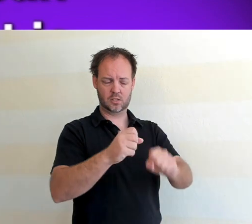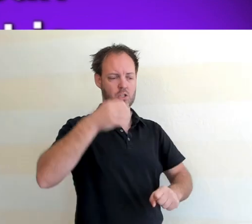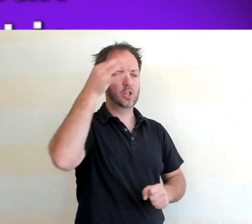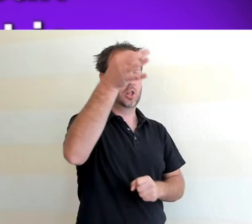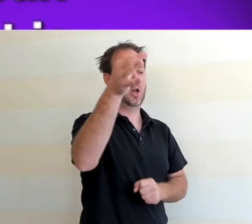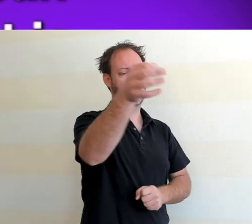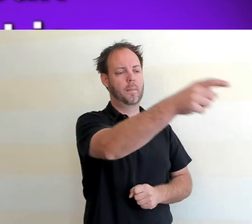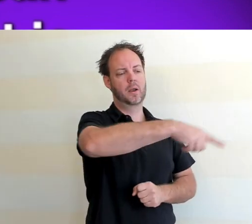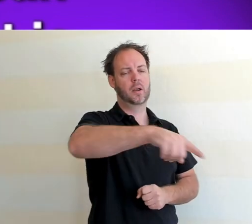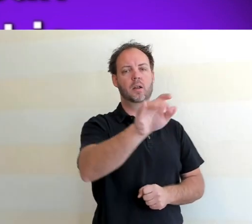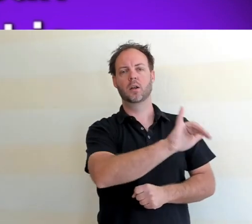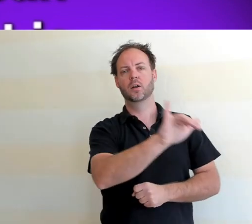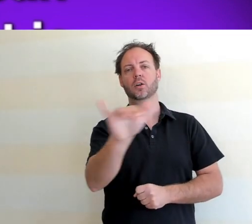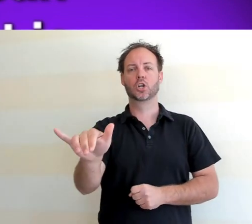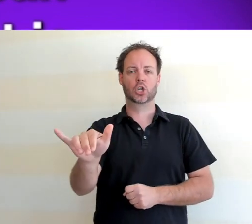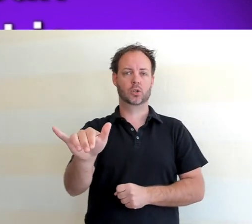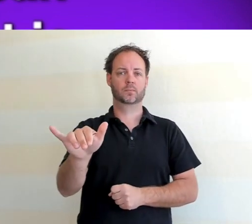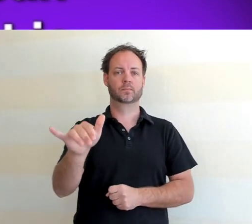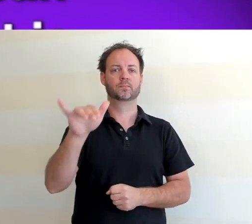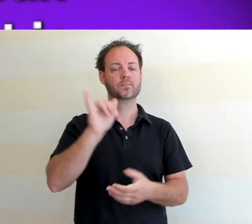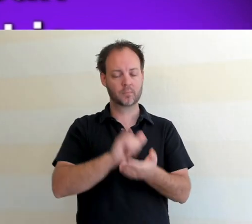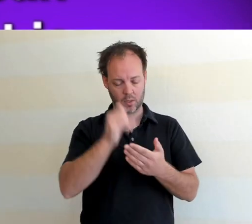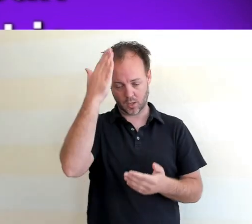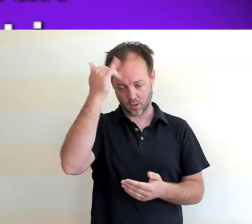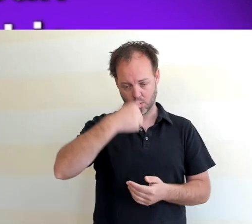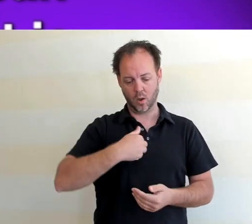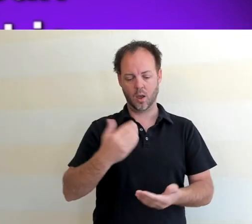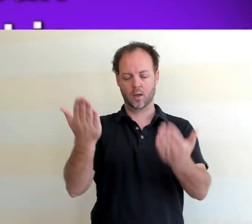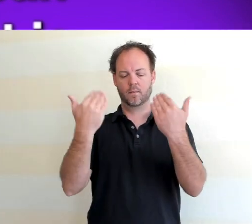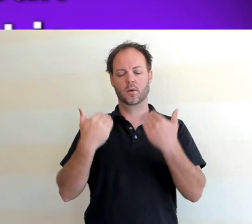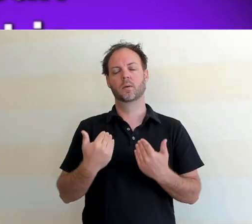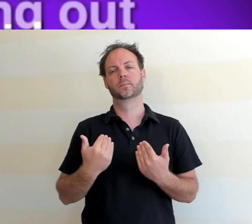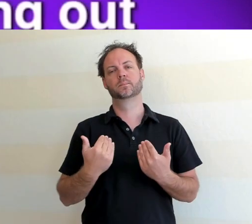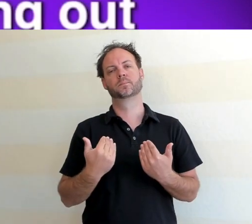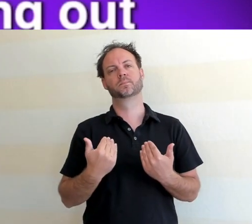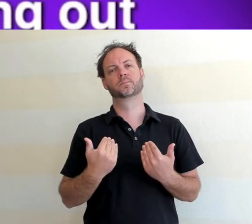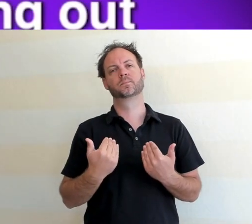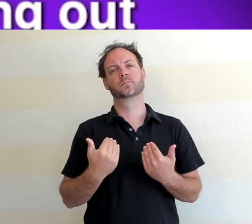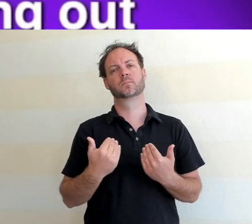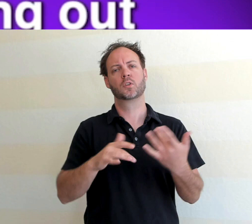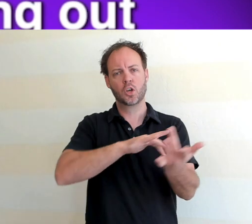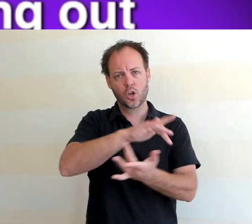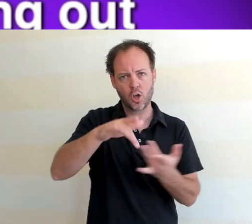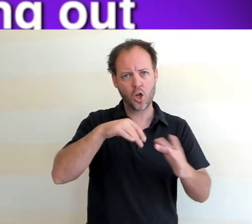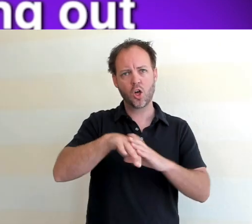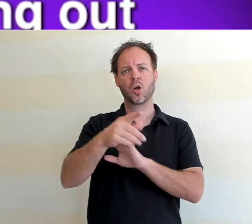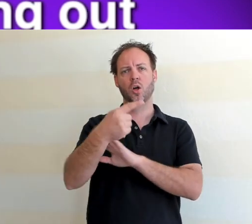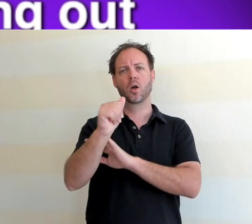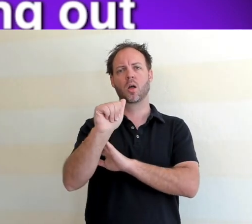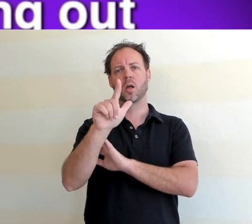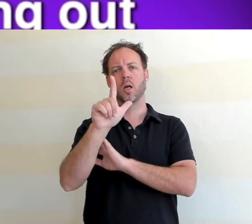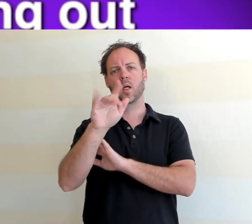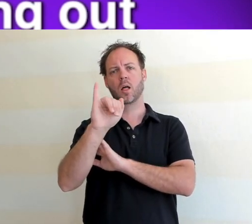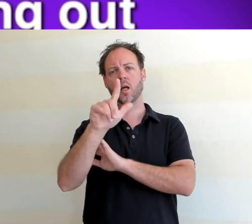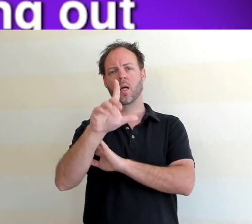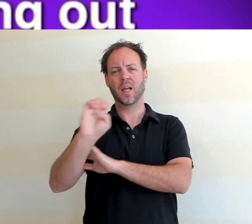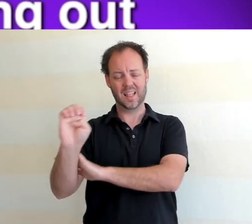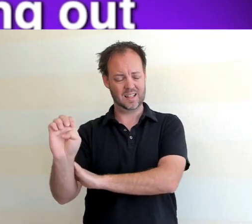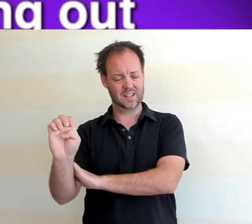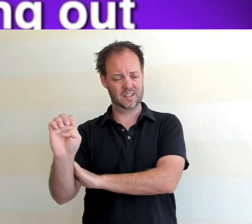so I can preach there also. That is why I have come." So he traveled throughout